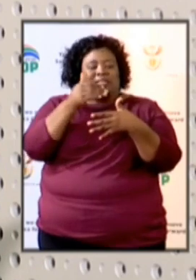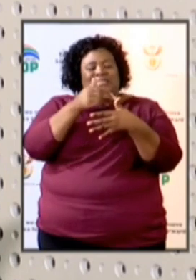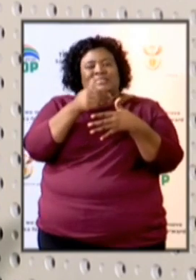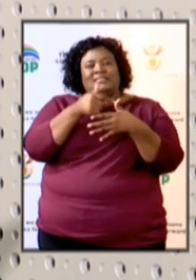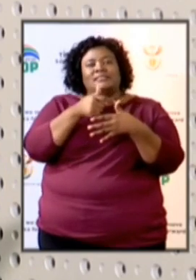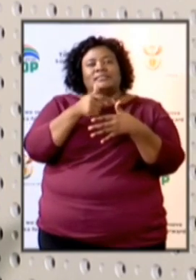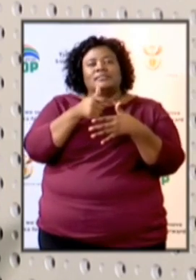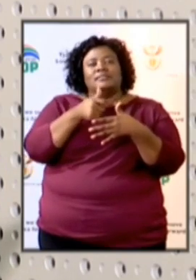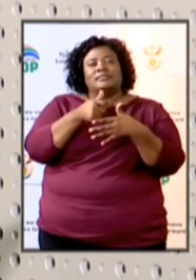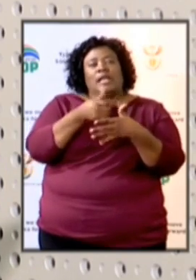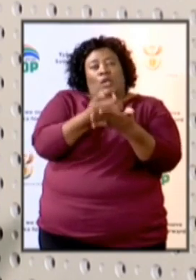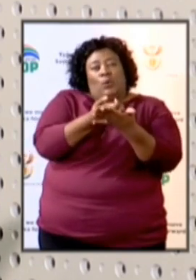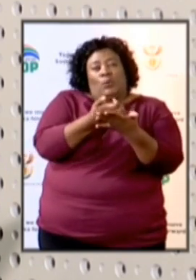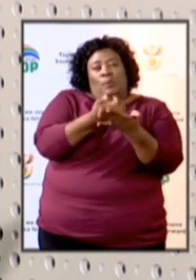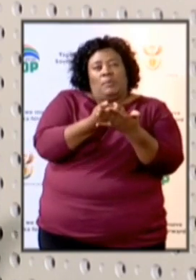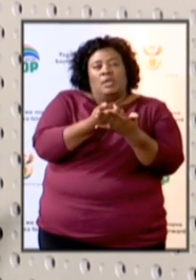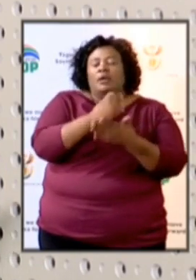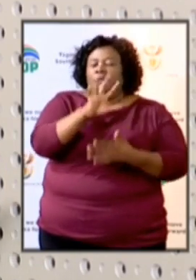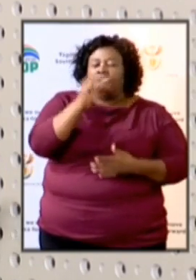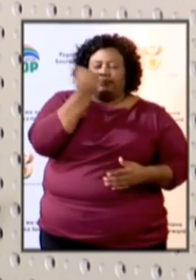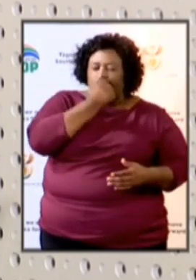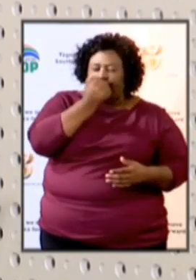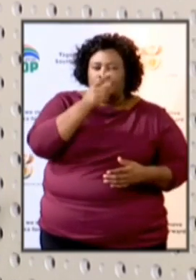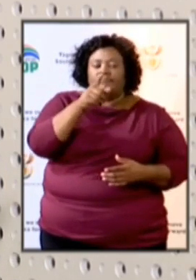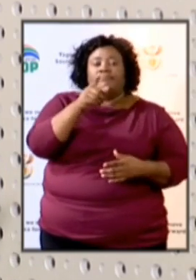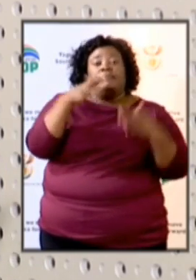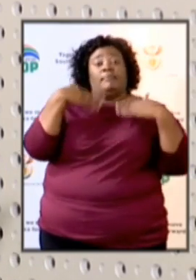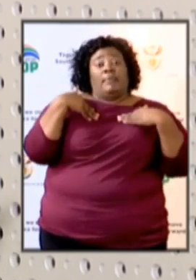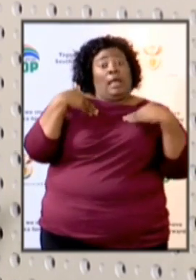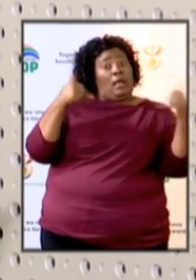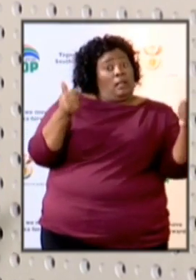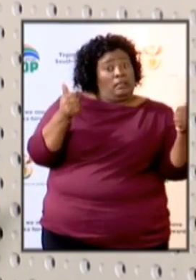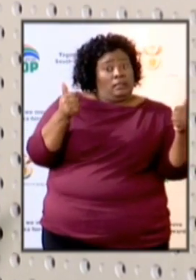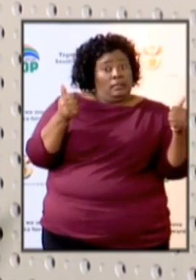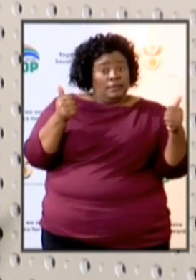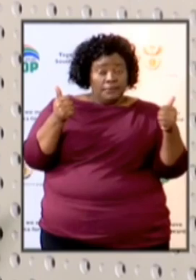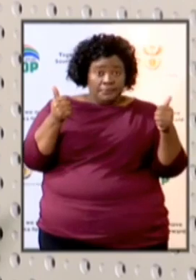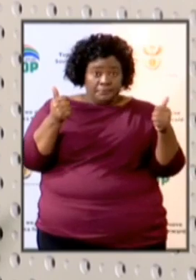economy, sorry, that's when the health